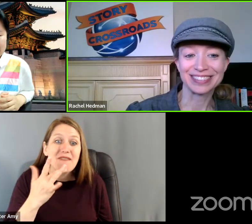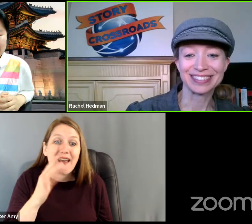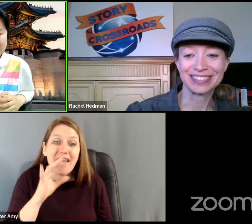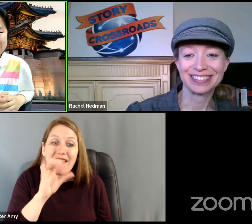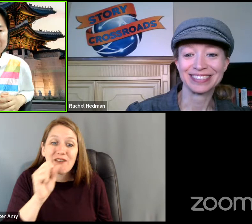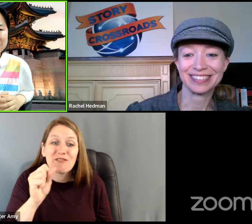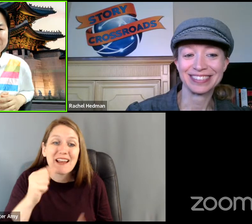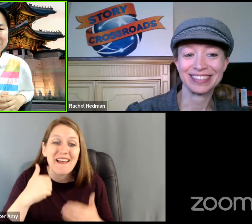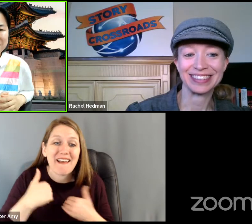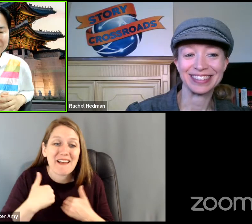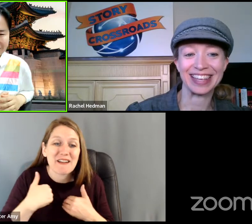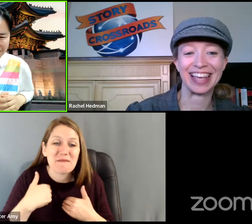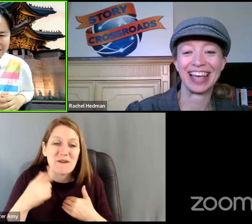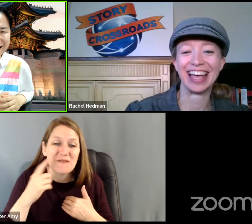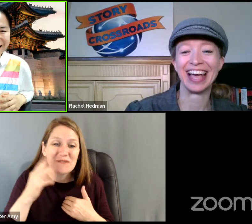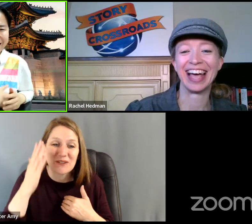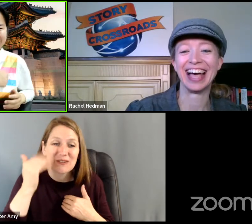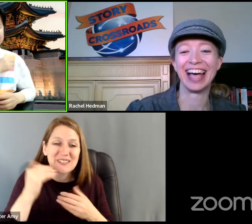stories?